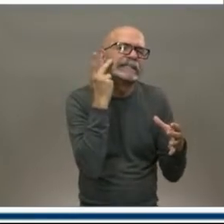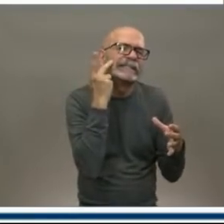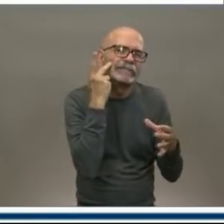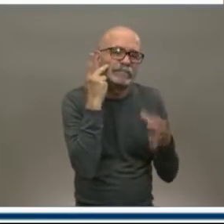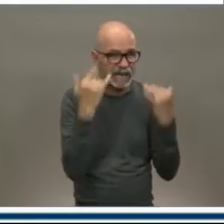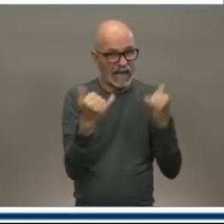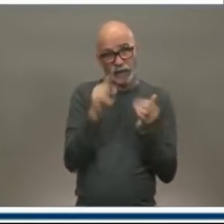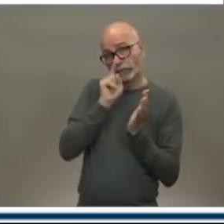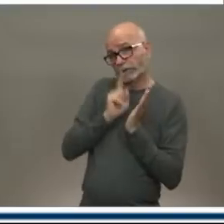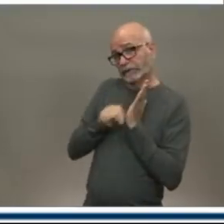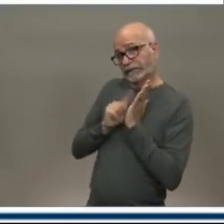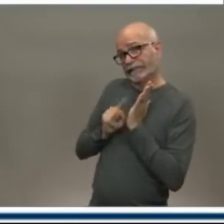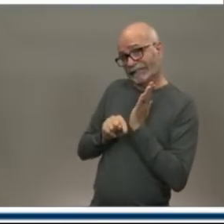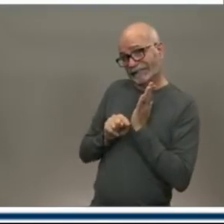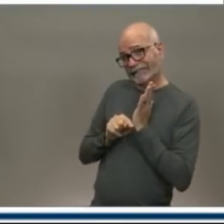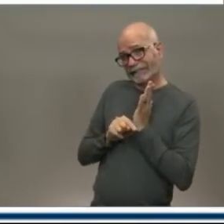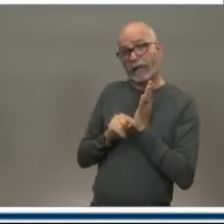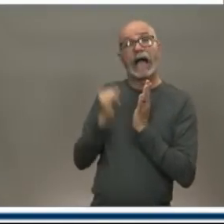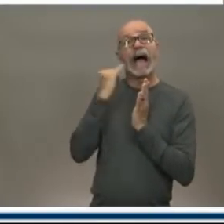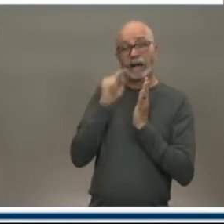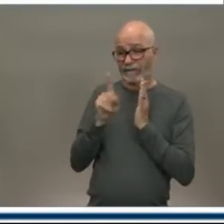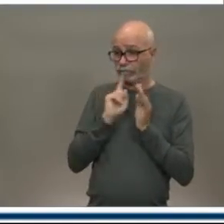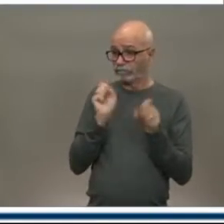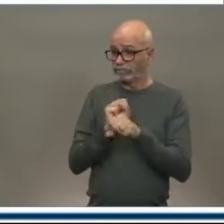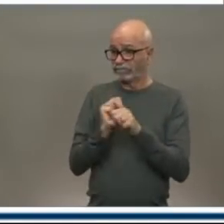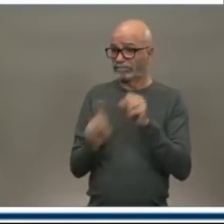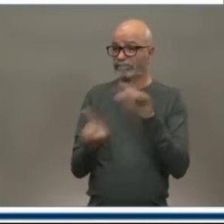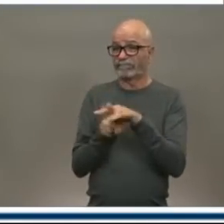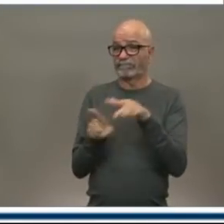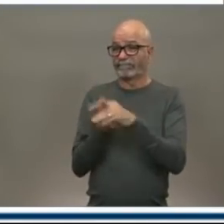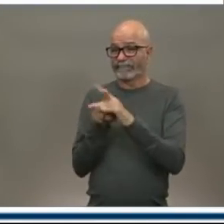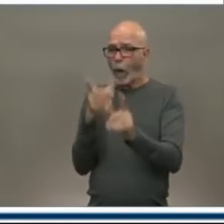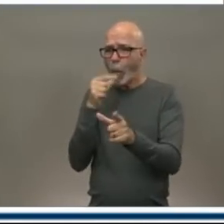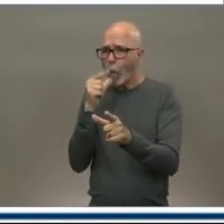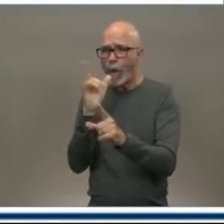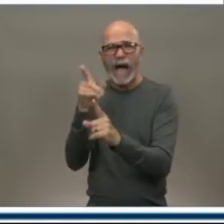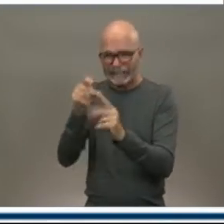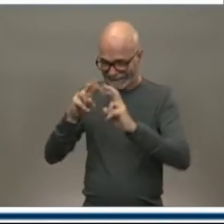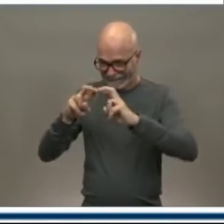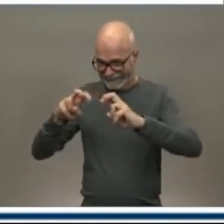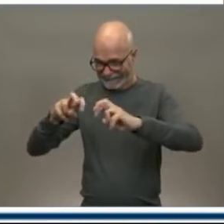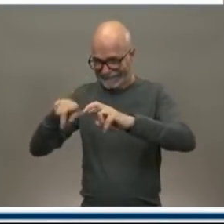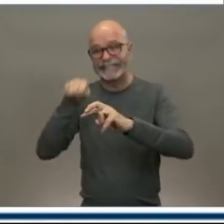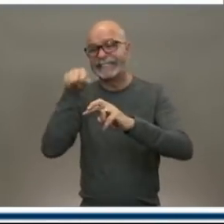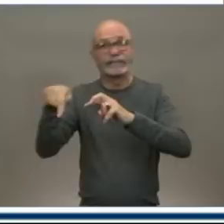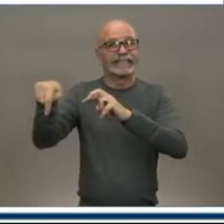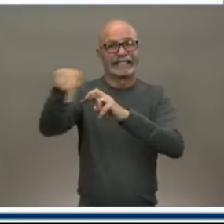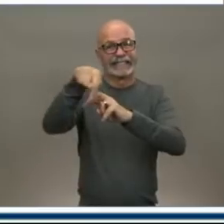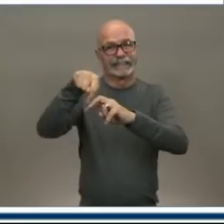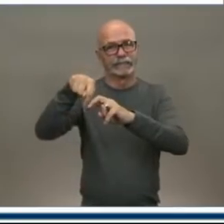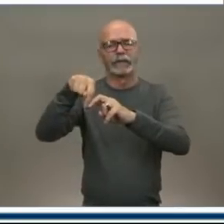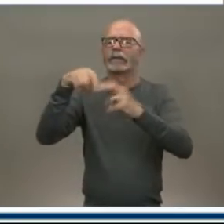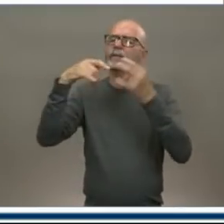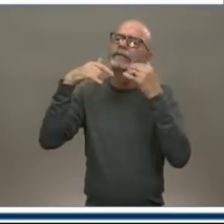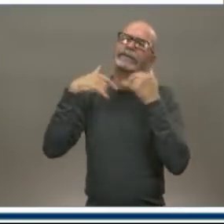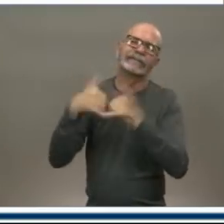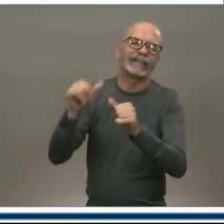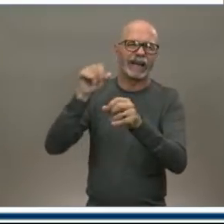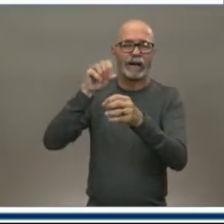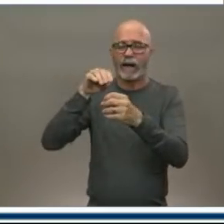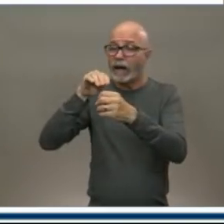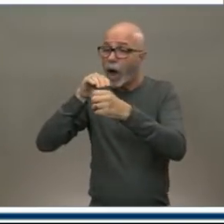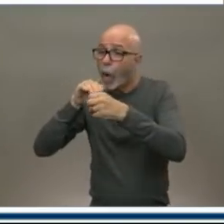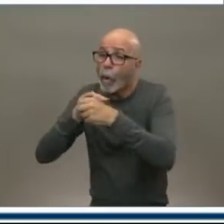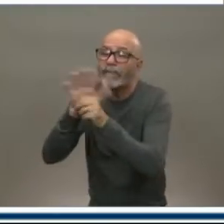look forward to who they might have exposed. But as we're learning about COVID, it's also equally important to understand, to